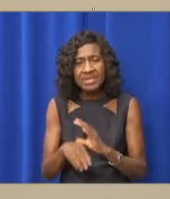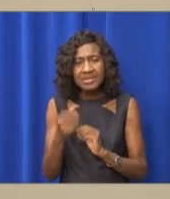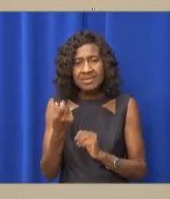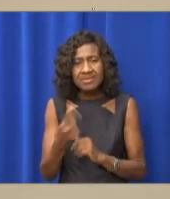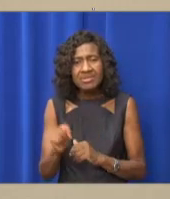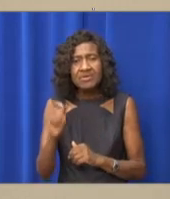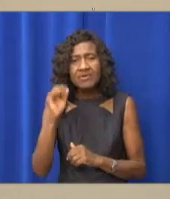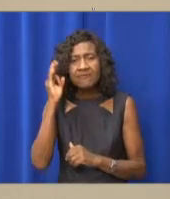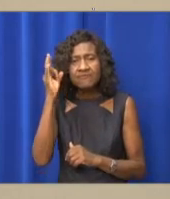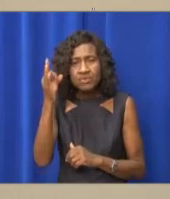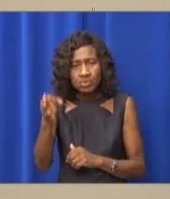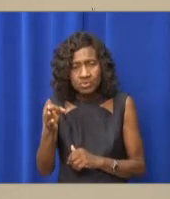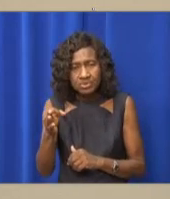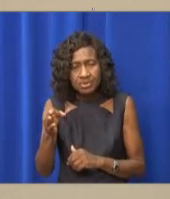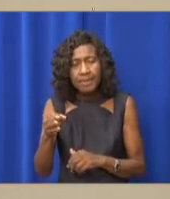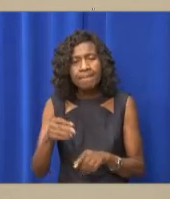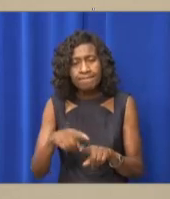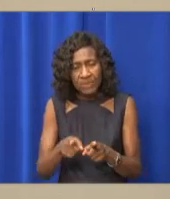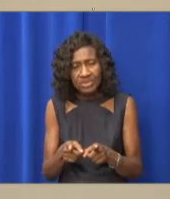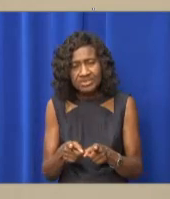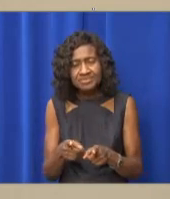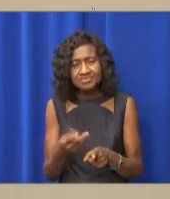But it's very well advanced.